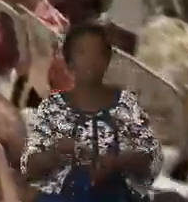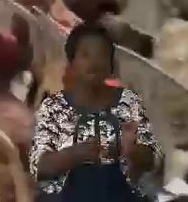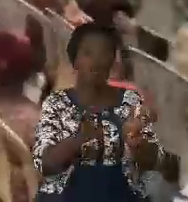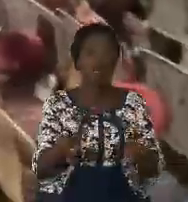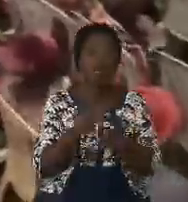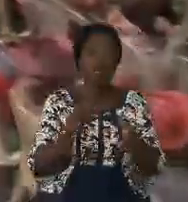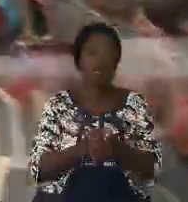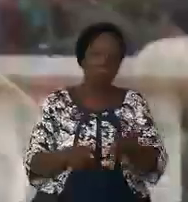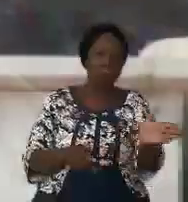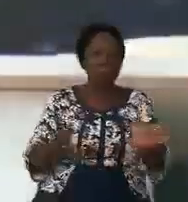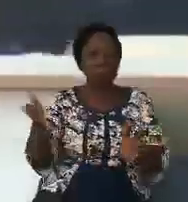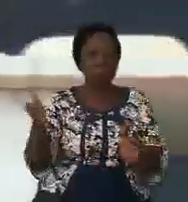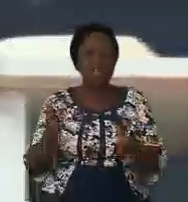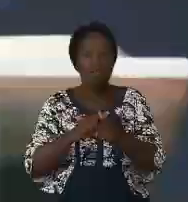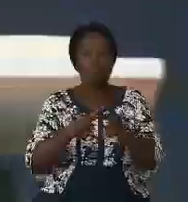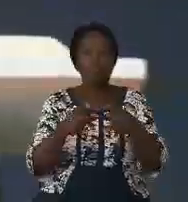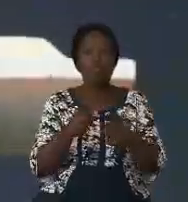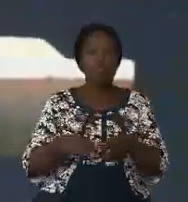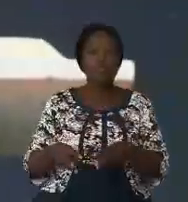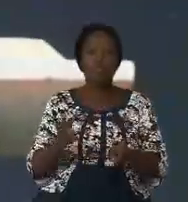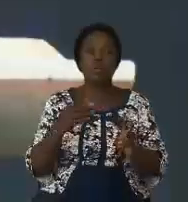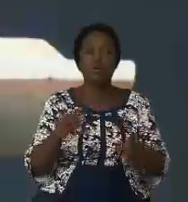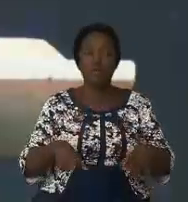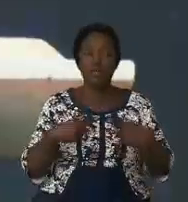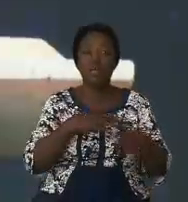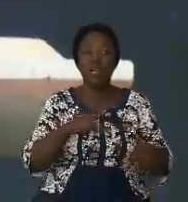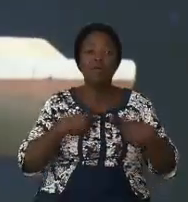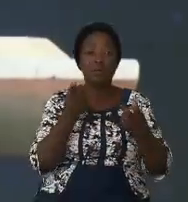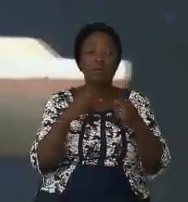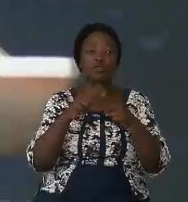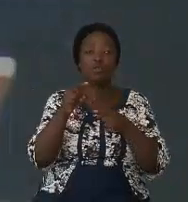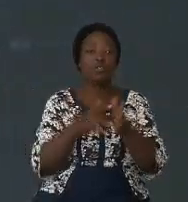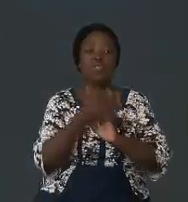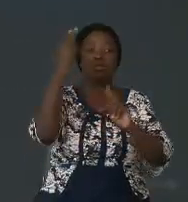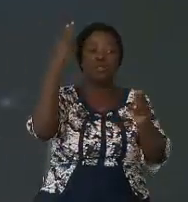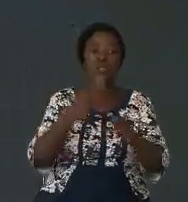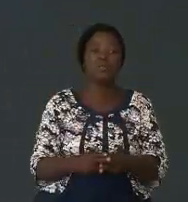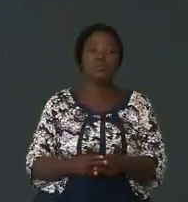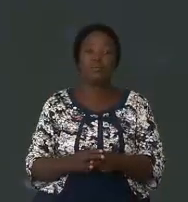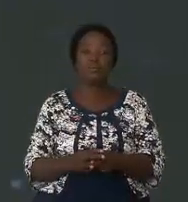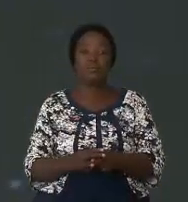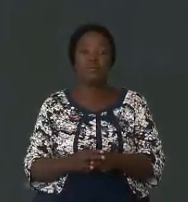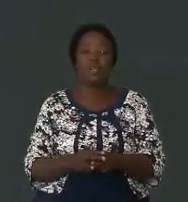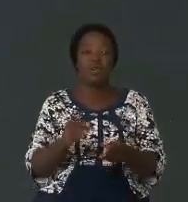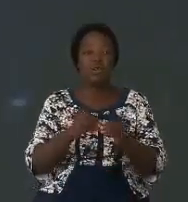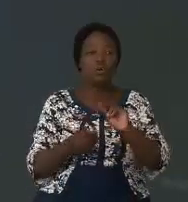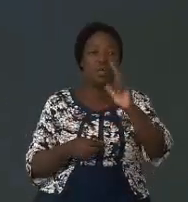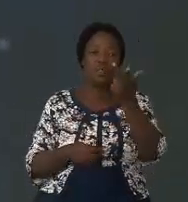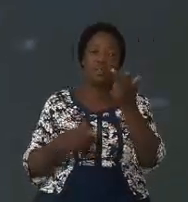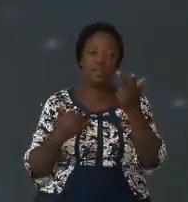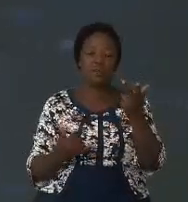this direction. Now you turn and you're going the direction of life, and life will come to you